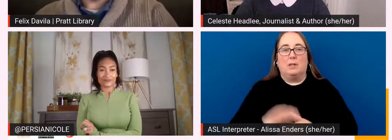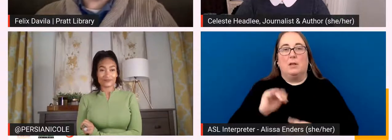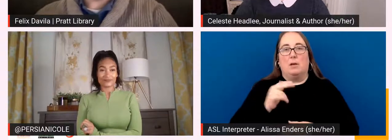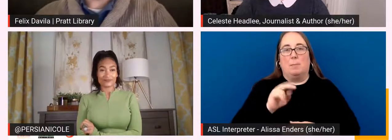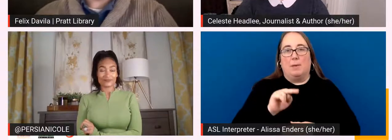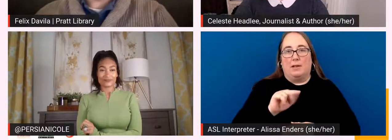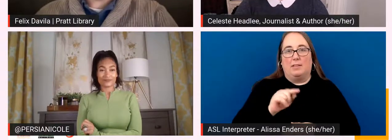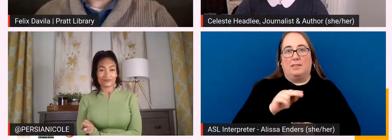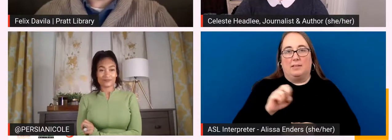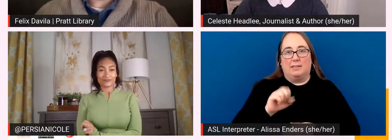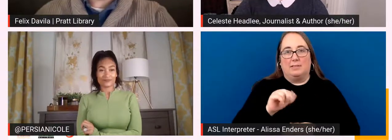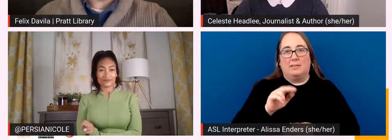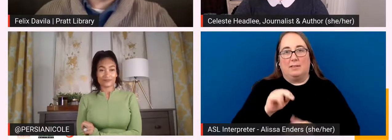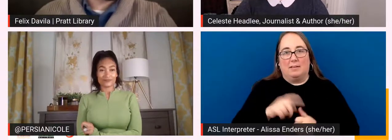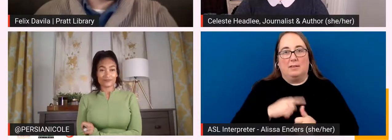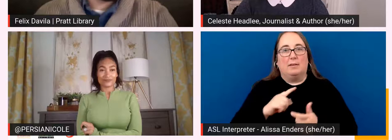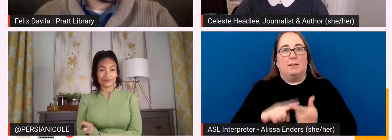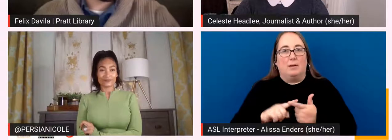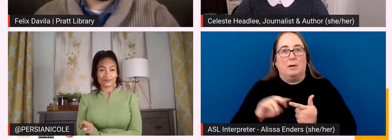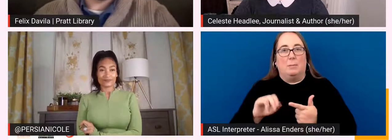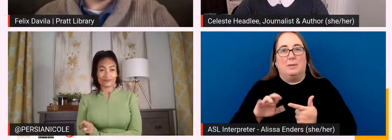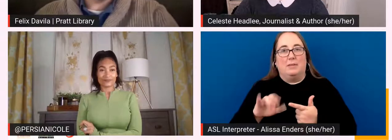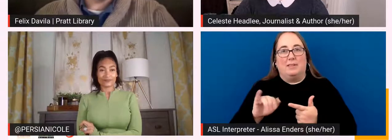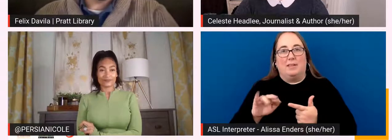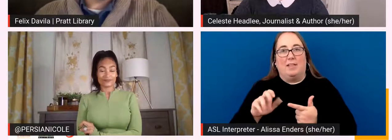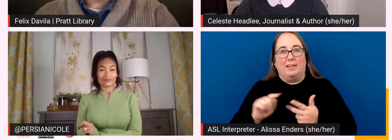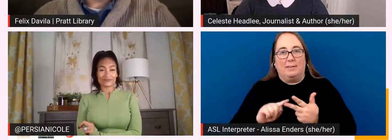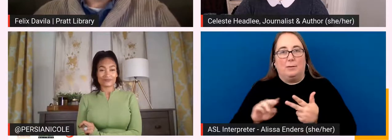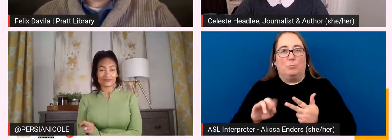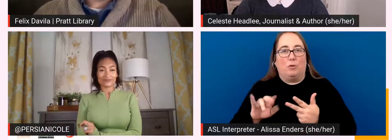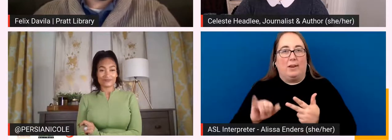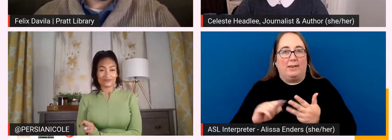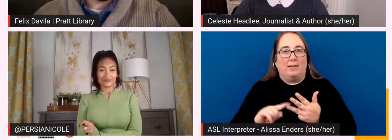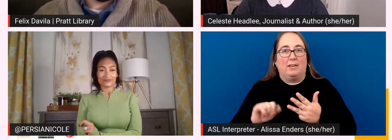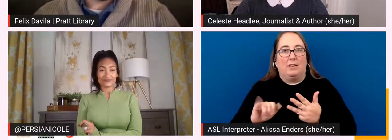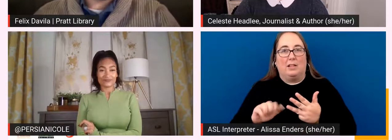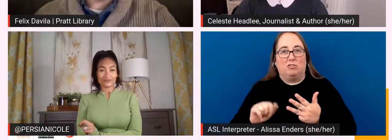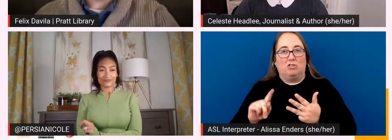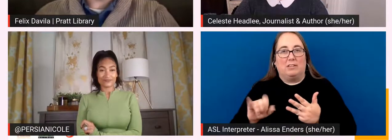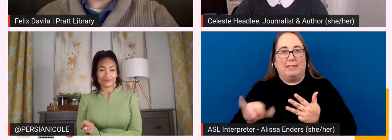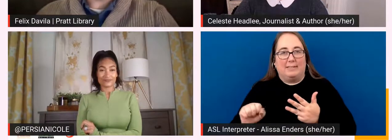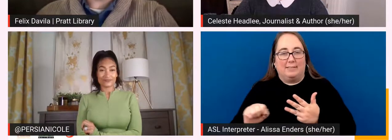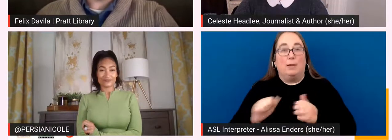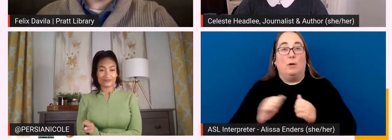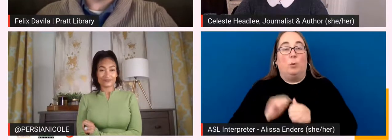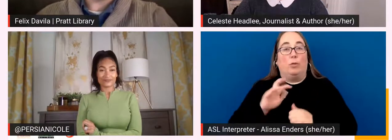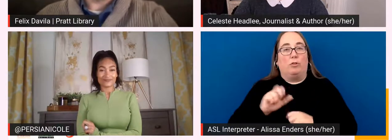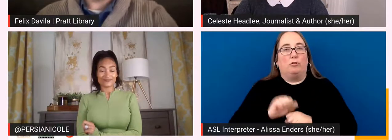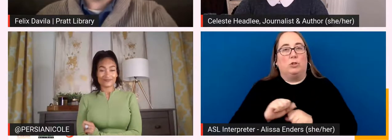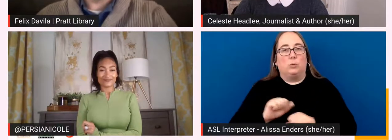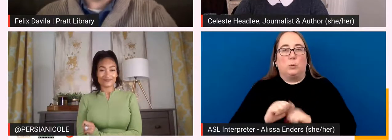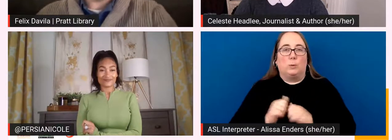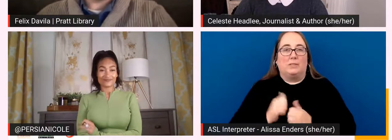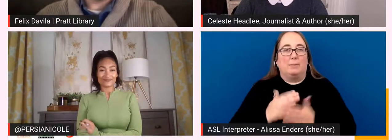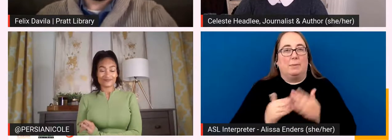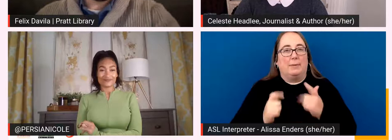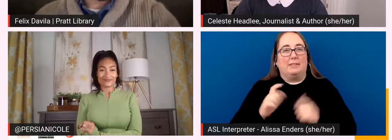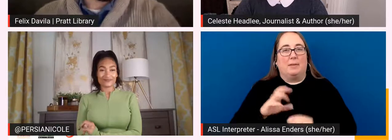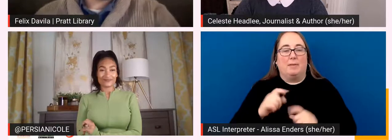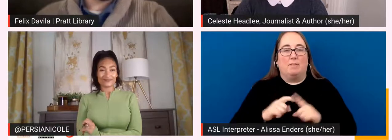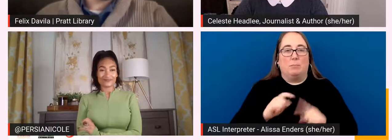Alicia Keys, Kendrick Lamar, Missy Elliott, and Brandy, just to name a few. And throughout her career, she's also worked with some of the biggest companies from